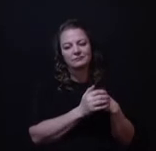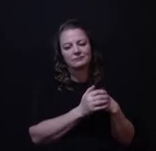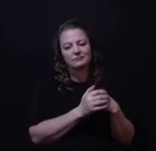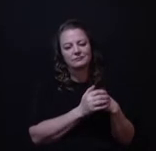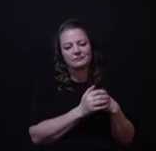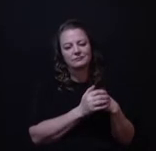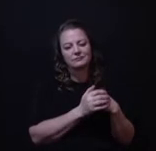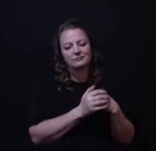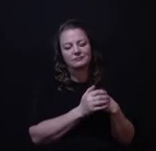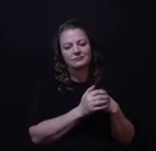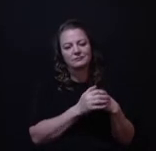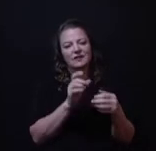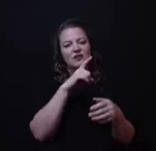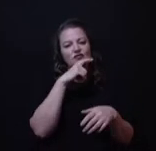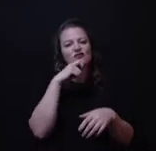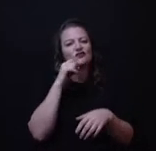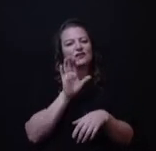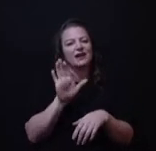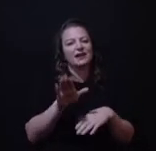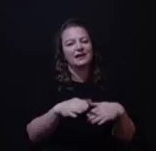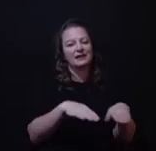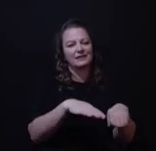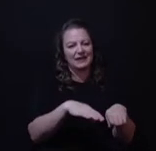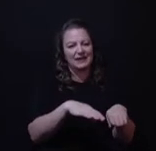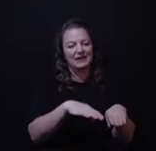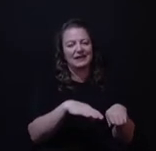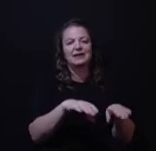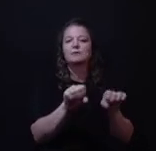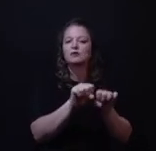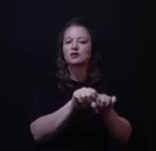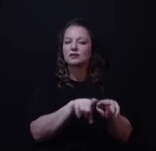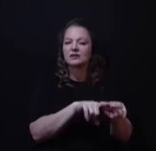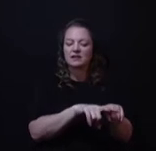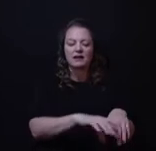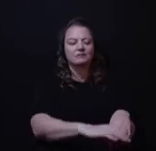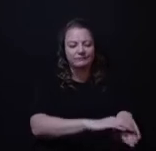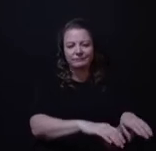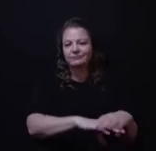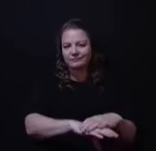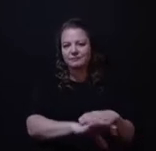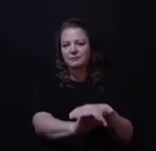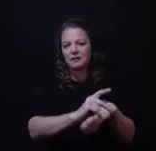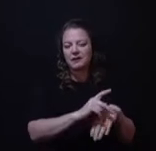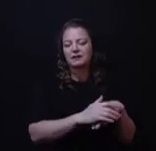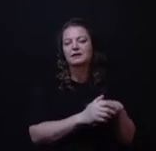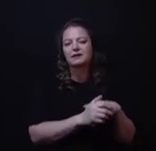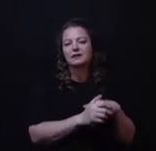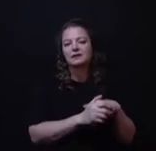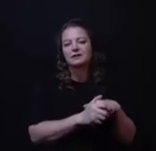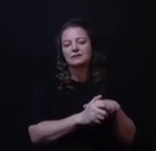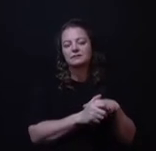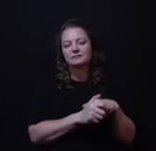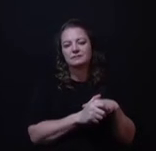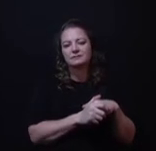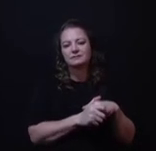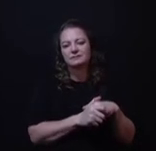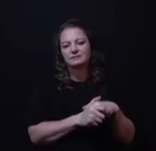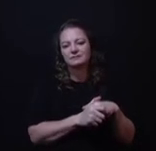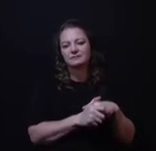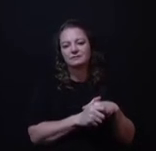dried off his feet, put his shoes and socks back on him, rolled his pant legs down.